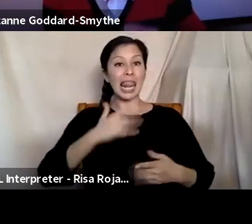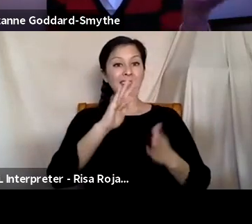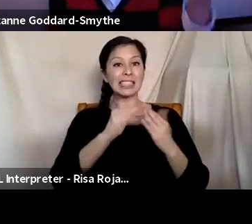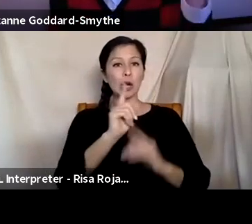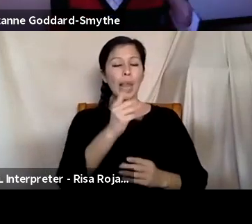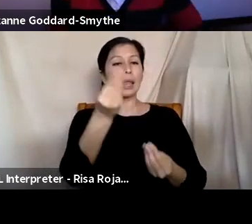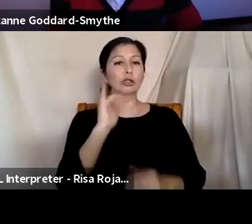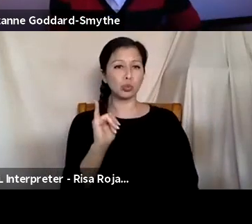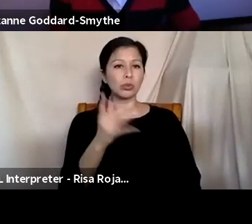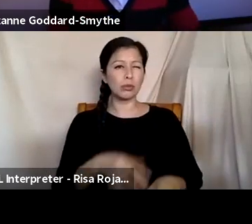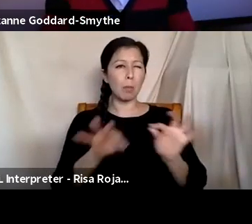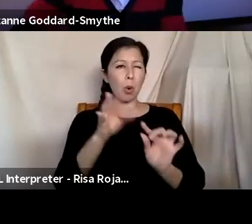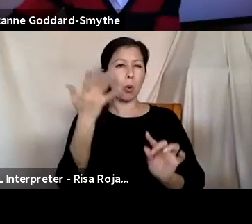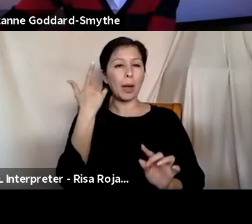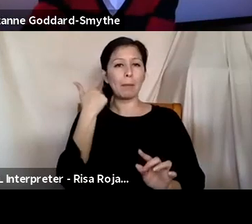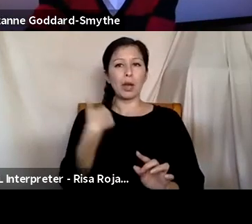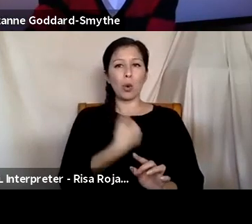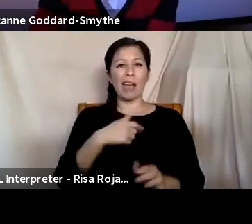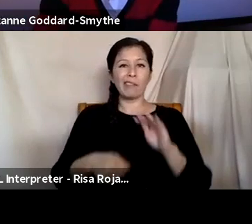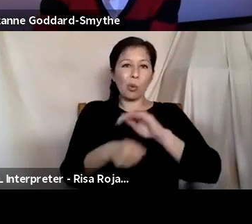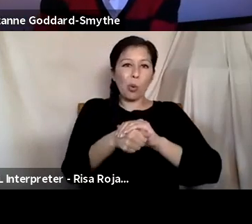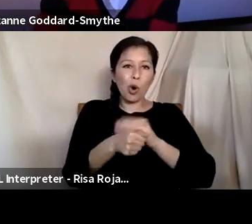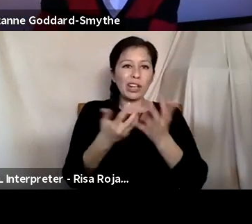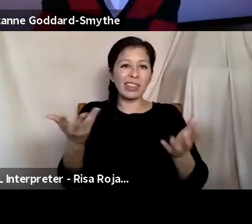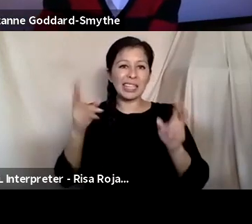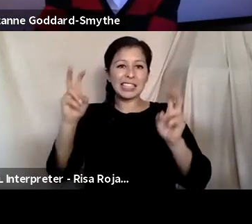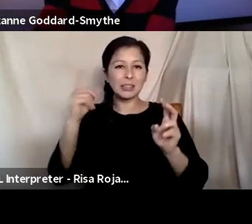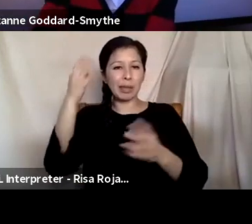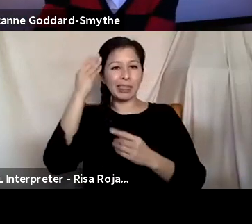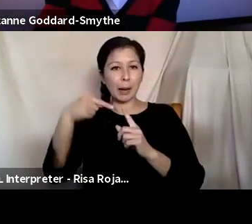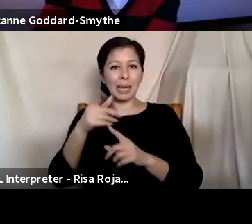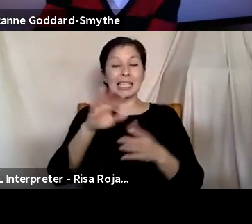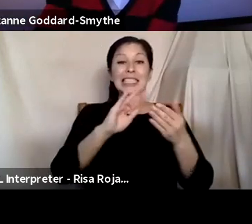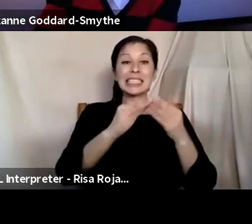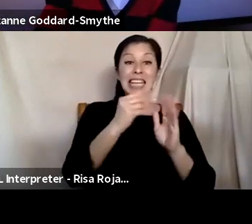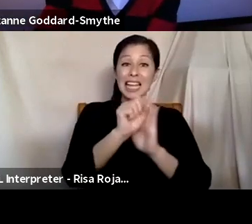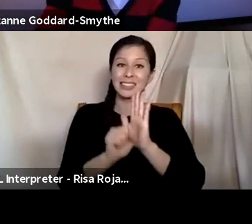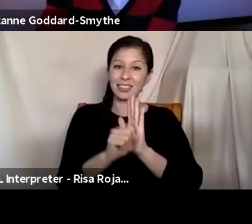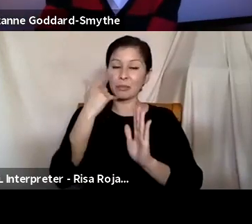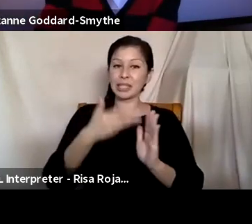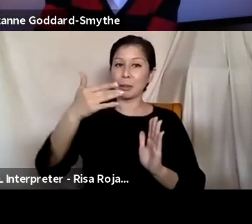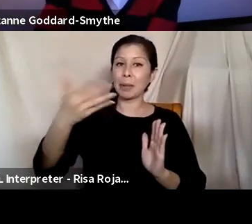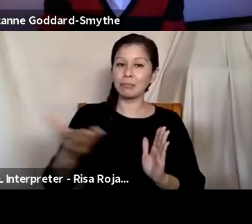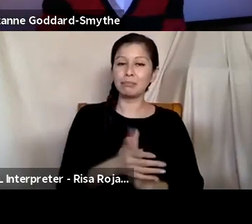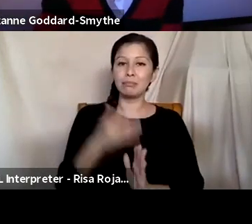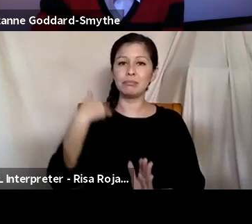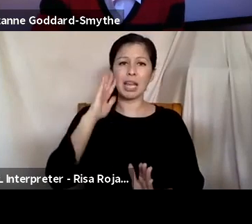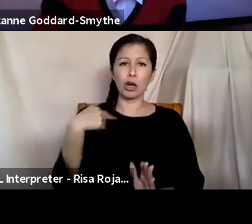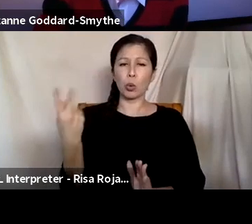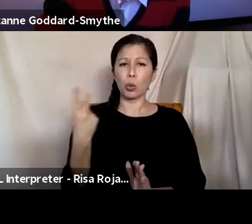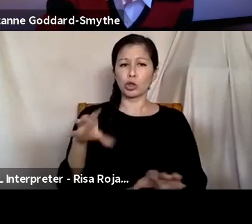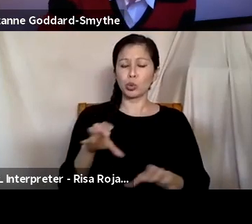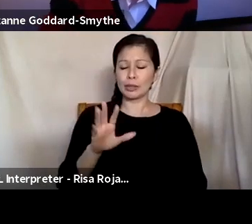in is important because we've got quarantine things to worry about now. City and state. Because sometimes, I know we were